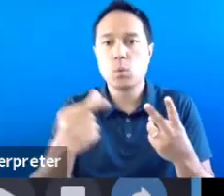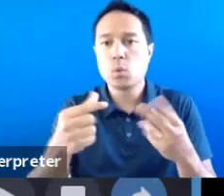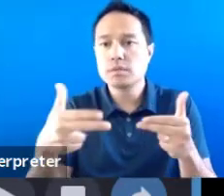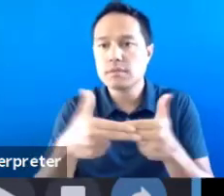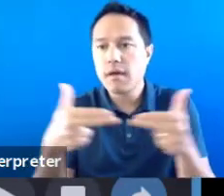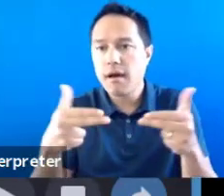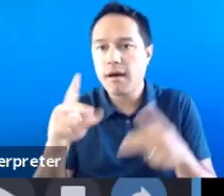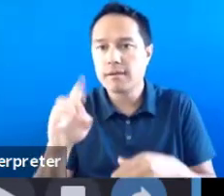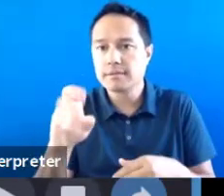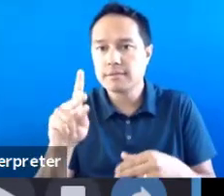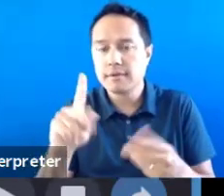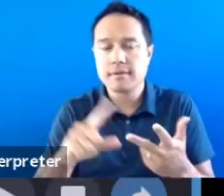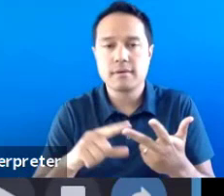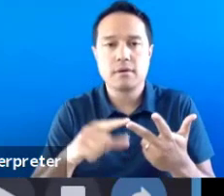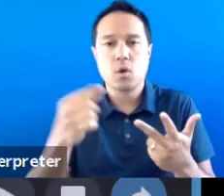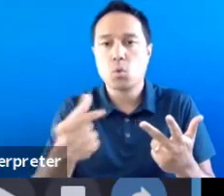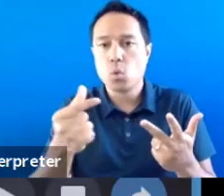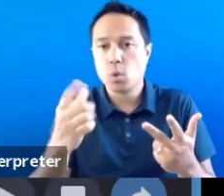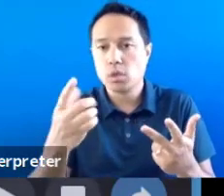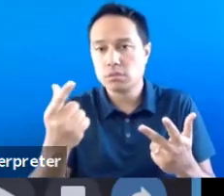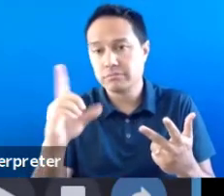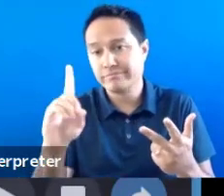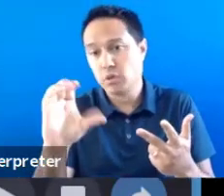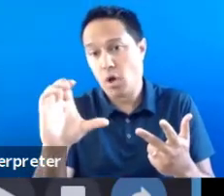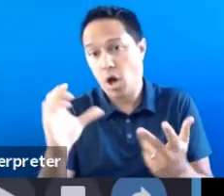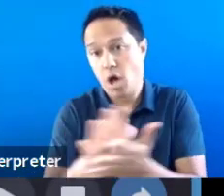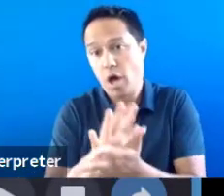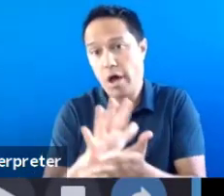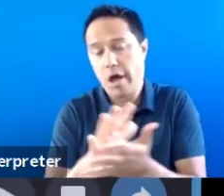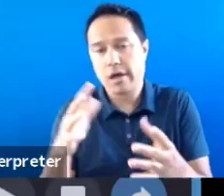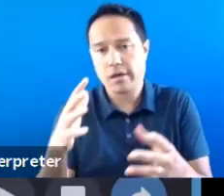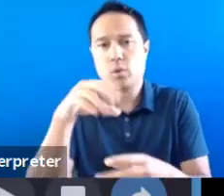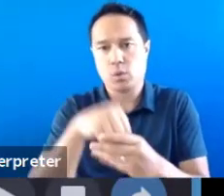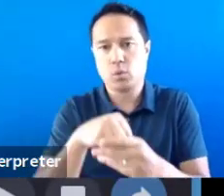Doc, or so forth, okay?